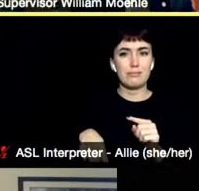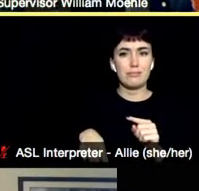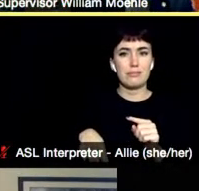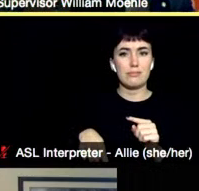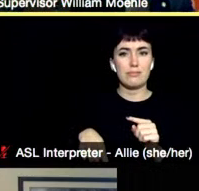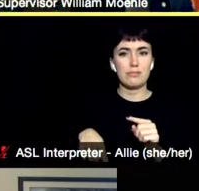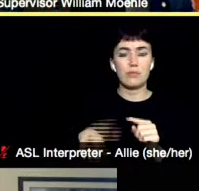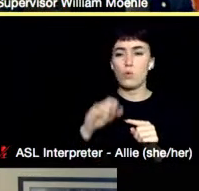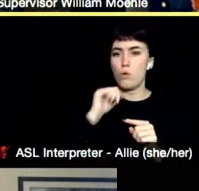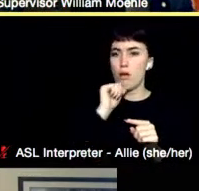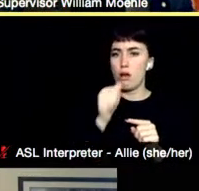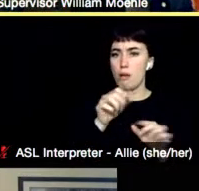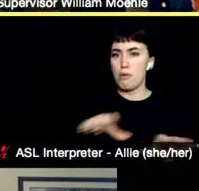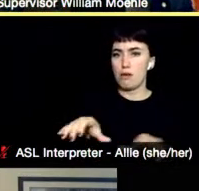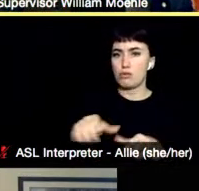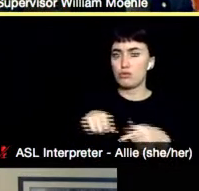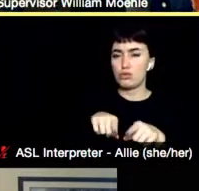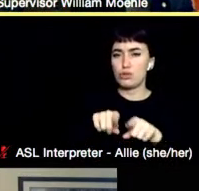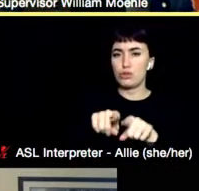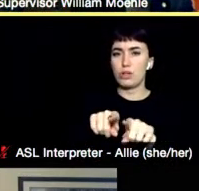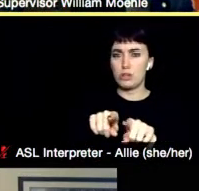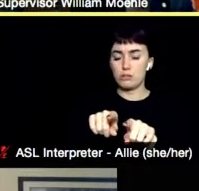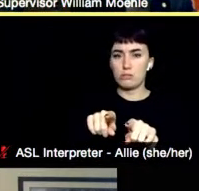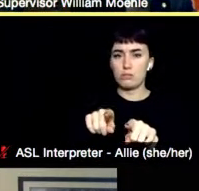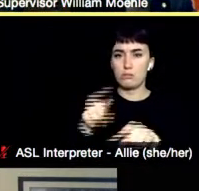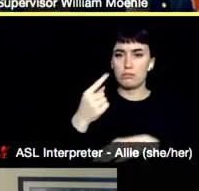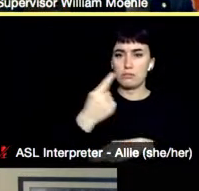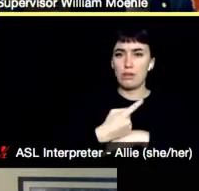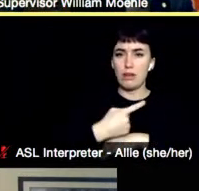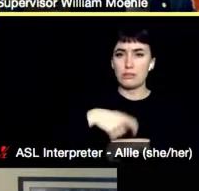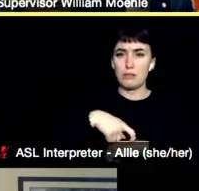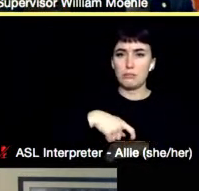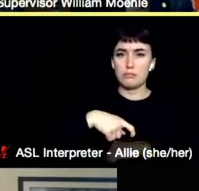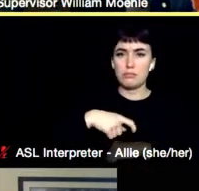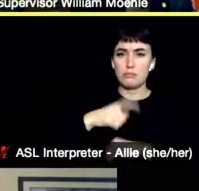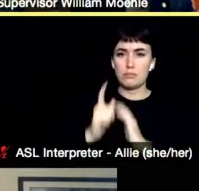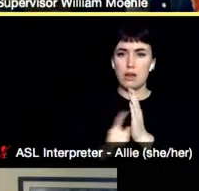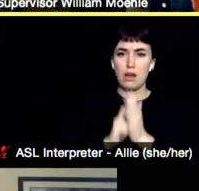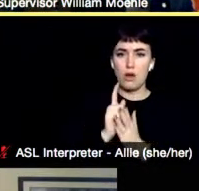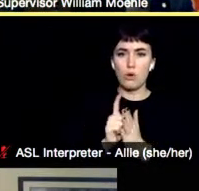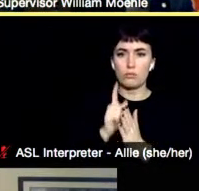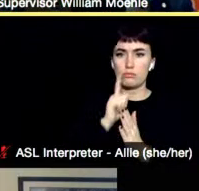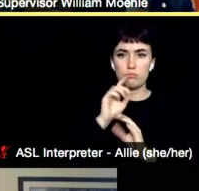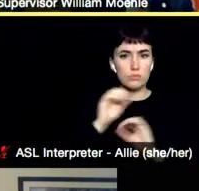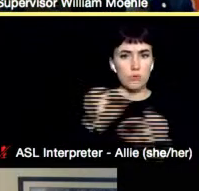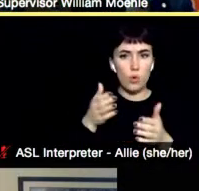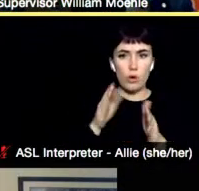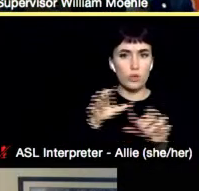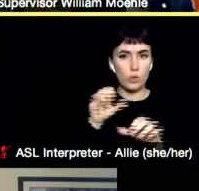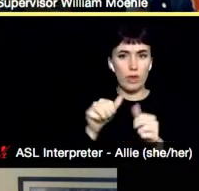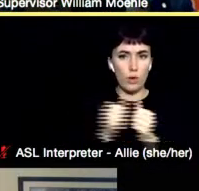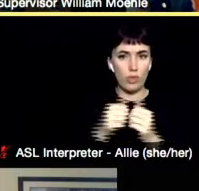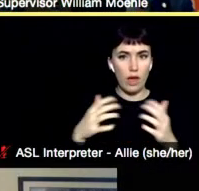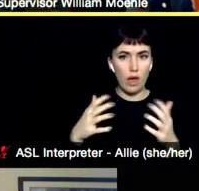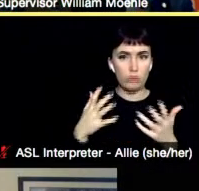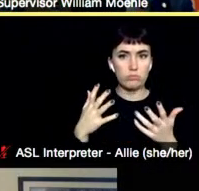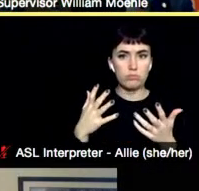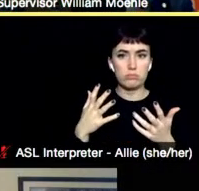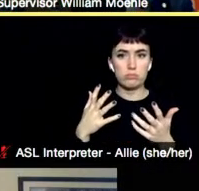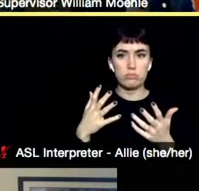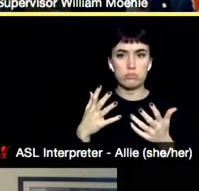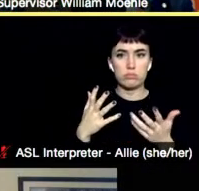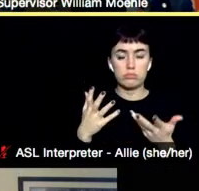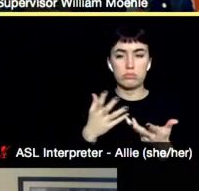would not be done during daytime hours. There's no way to do that without